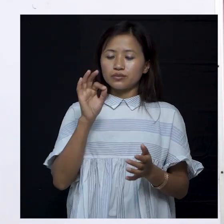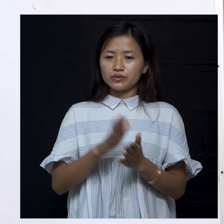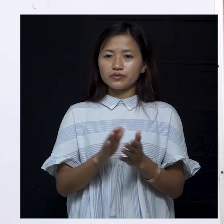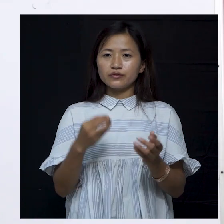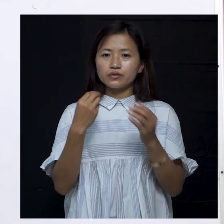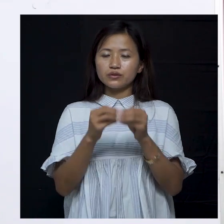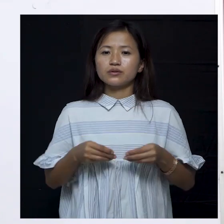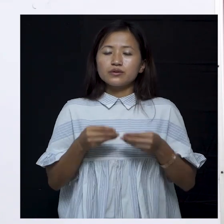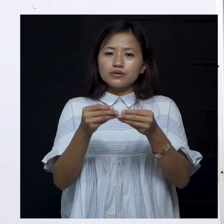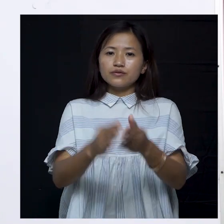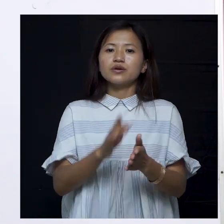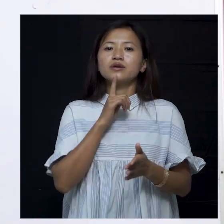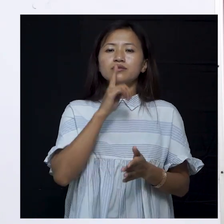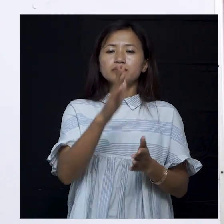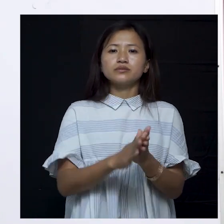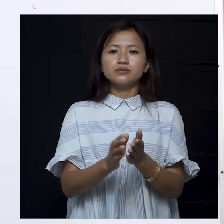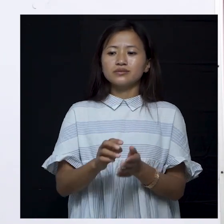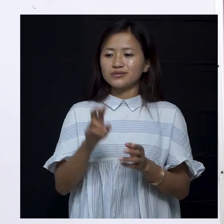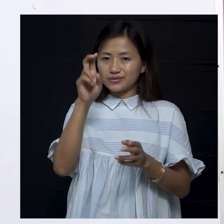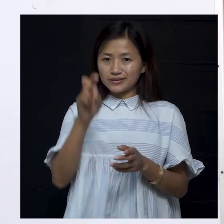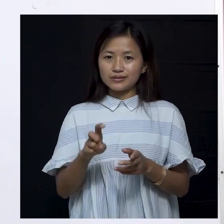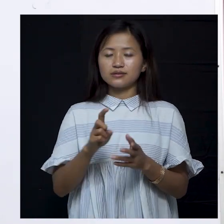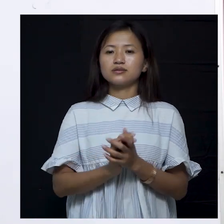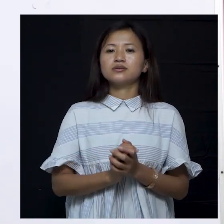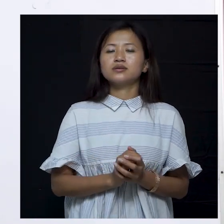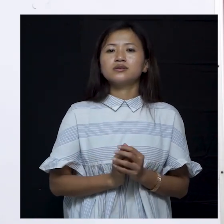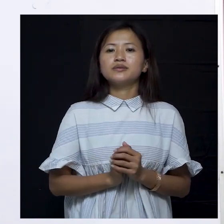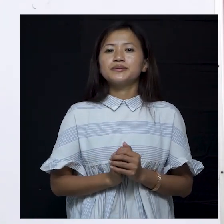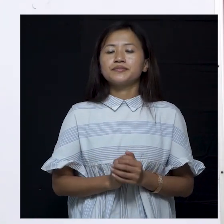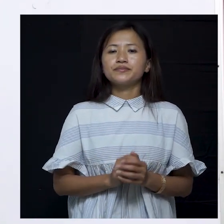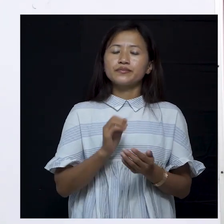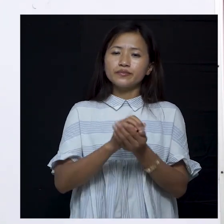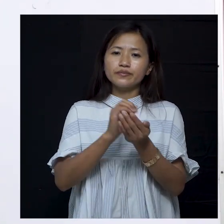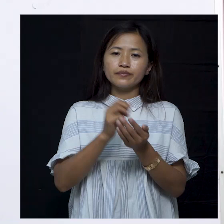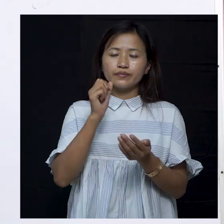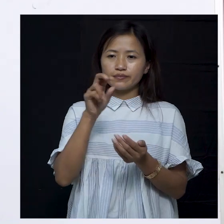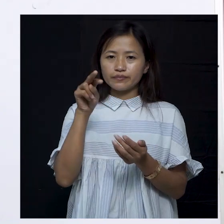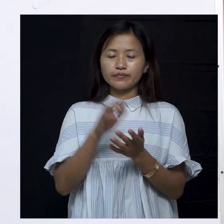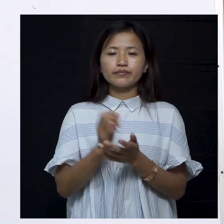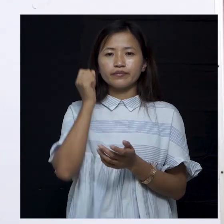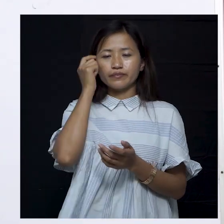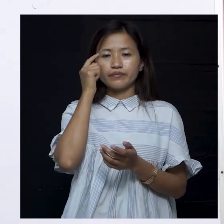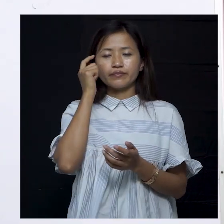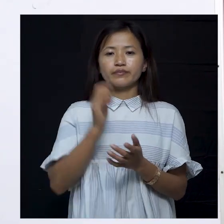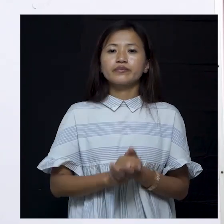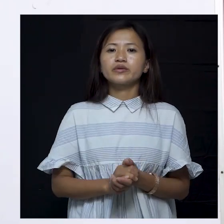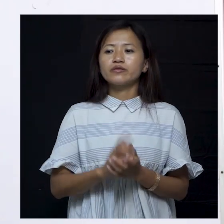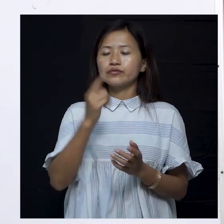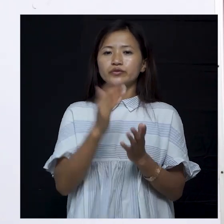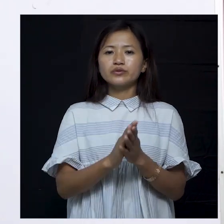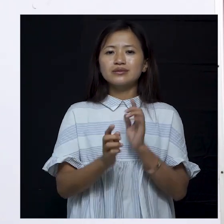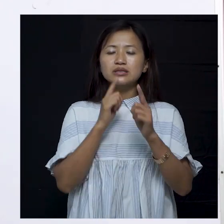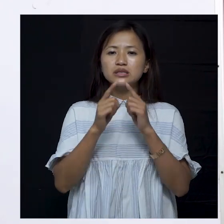will give informations that are necessary, okay? Defining. Just keep listening because for the first explanation you may